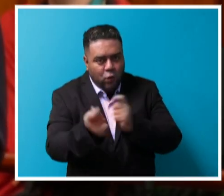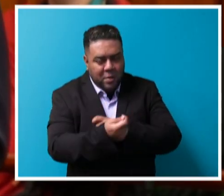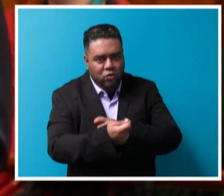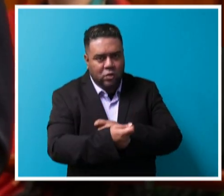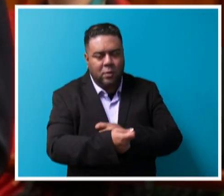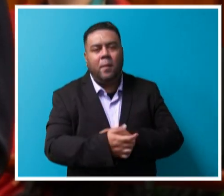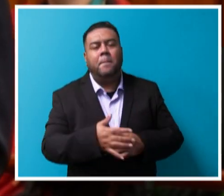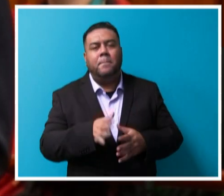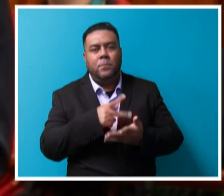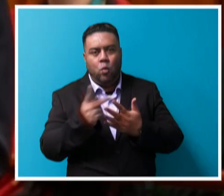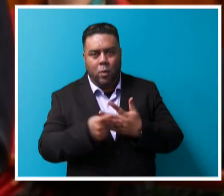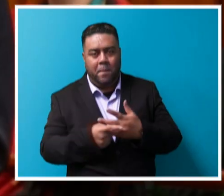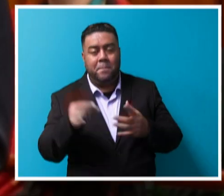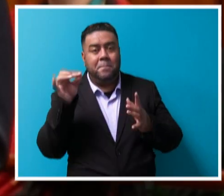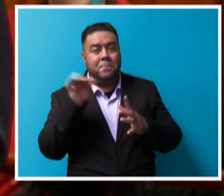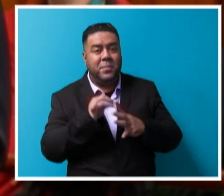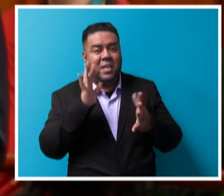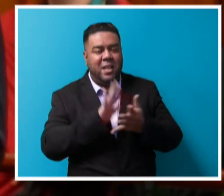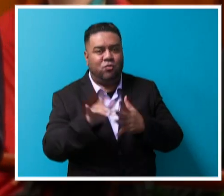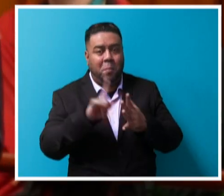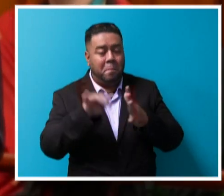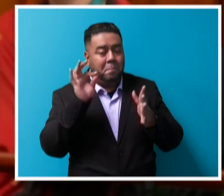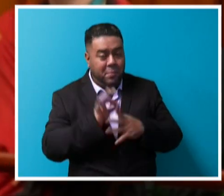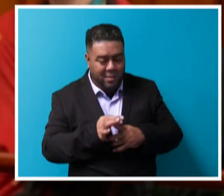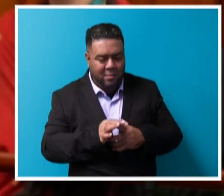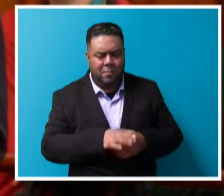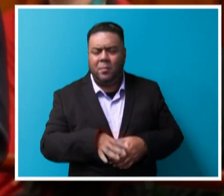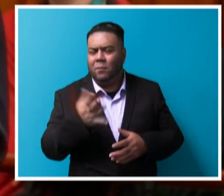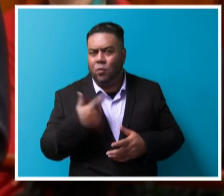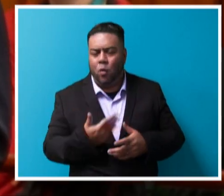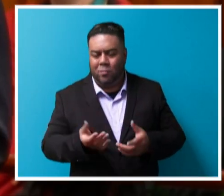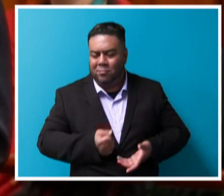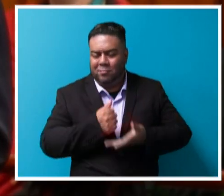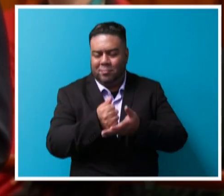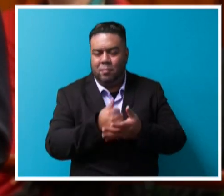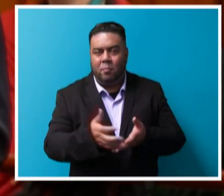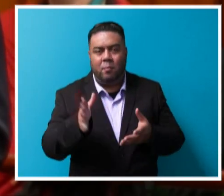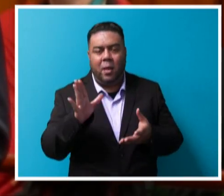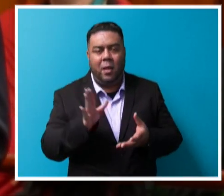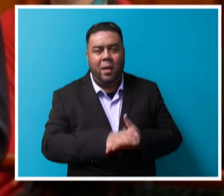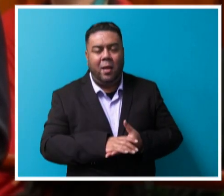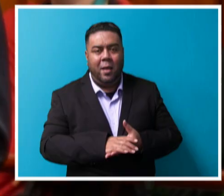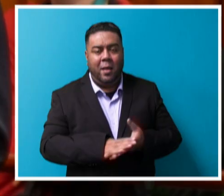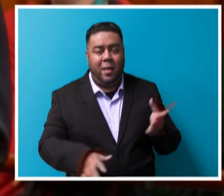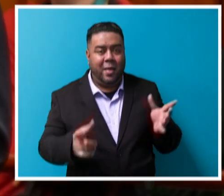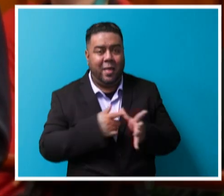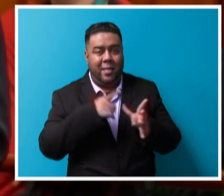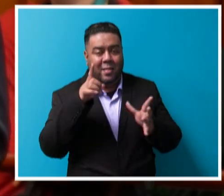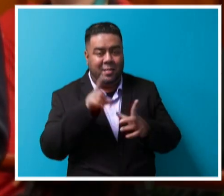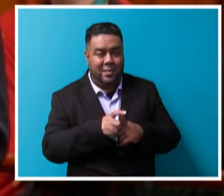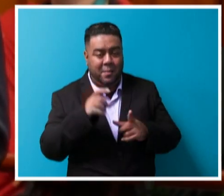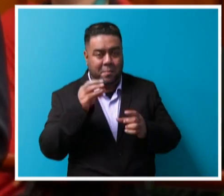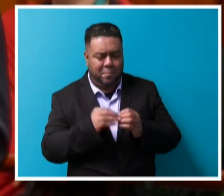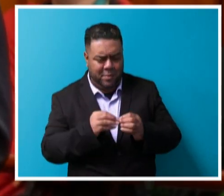PHIT, supported by the World Bank, the ADB, the OPEC Fund. This program represents the largest health